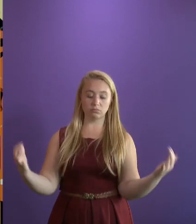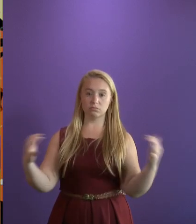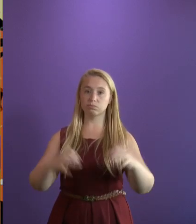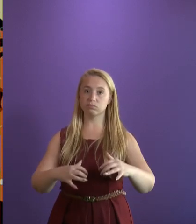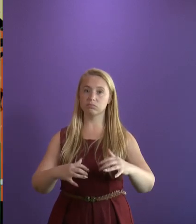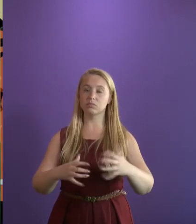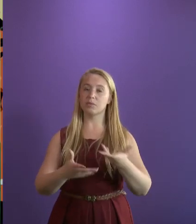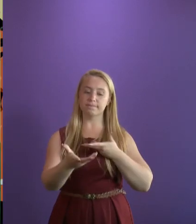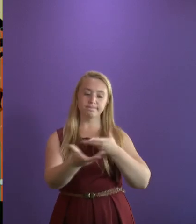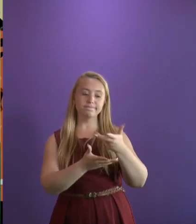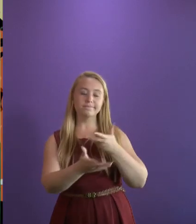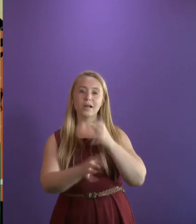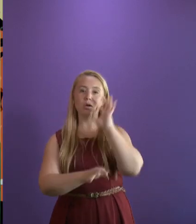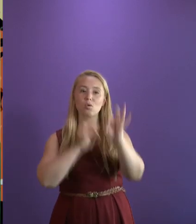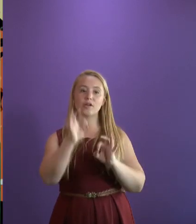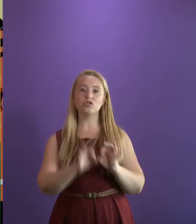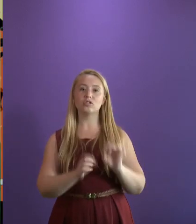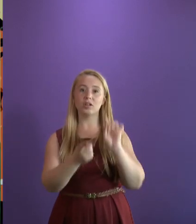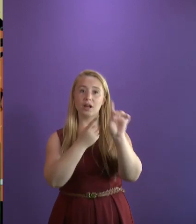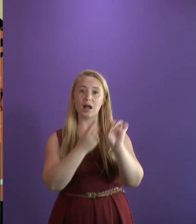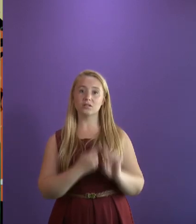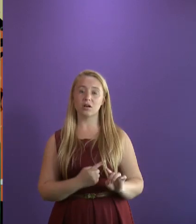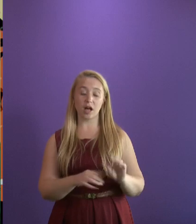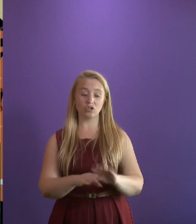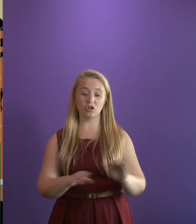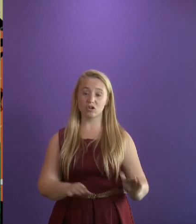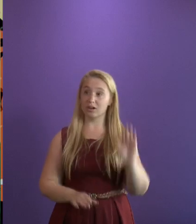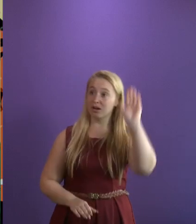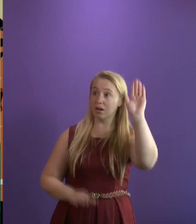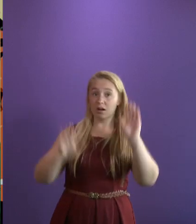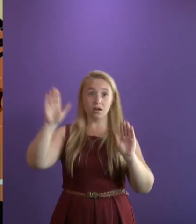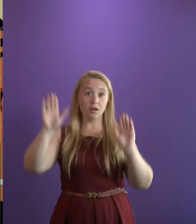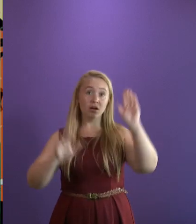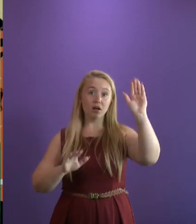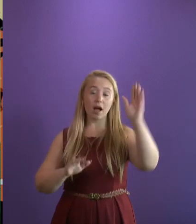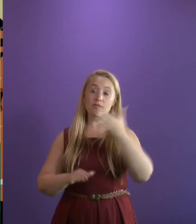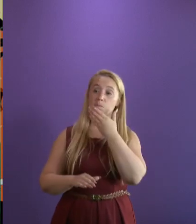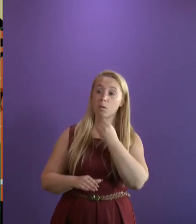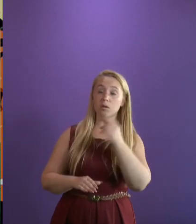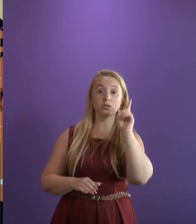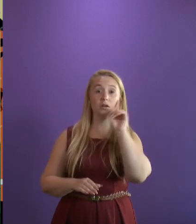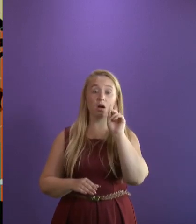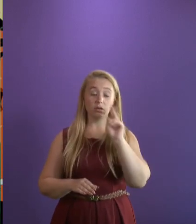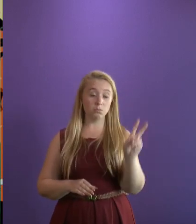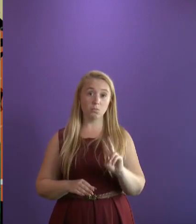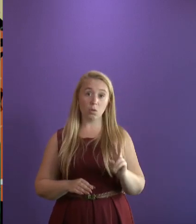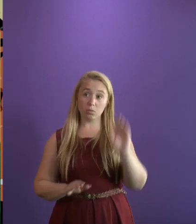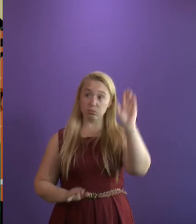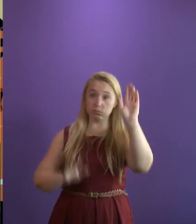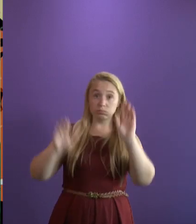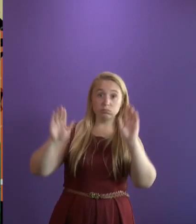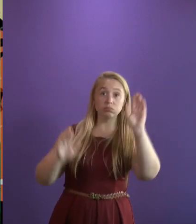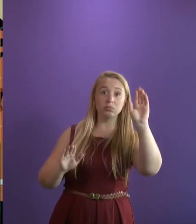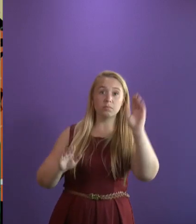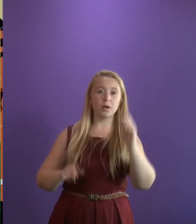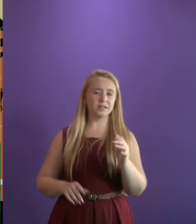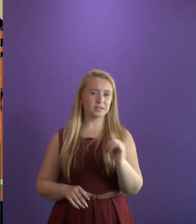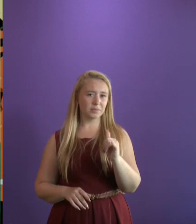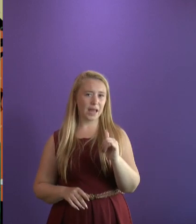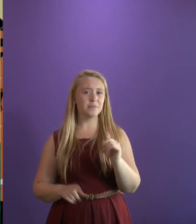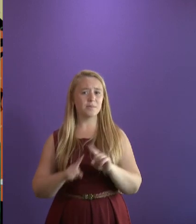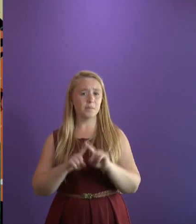and watch when you're doing those sessions, see how many of the hands that go up are boys or girls, because sometimes I find a notable difference, and I think that maybe